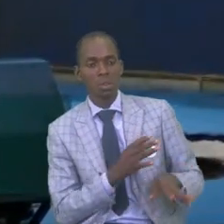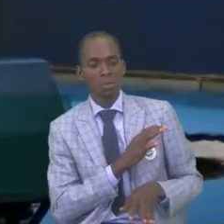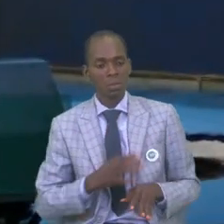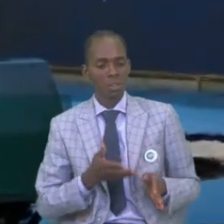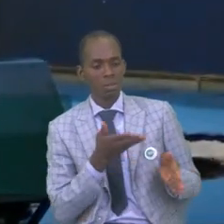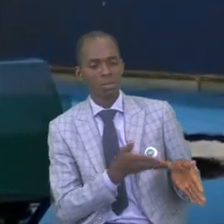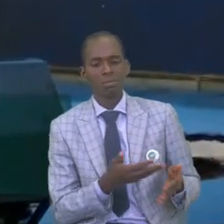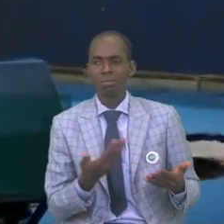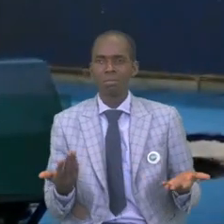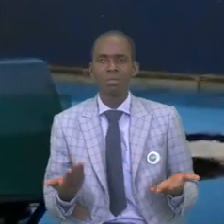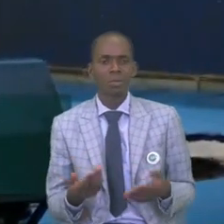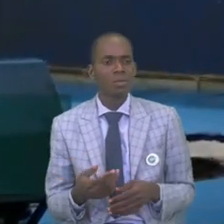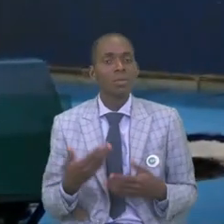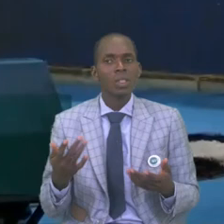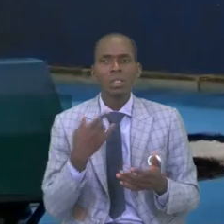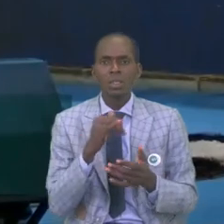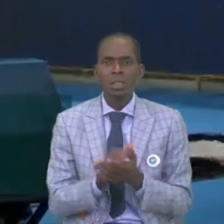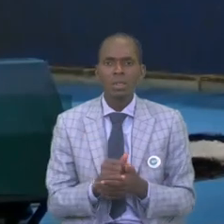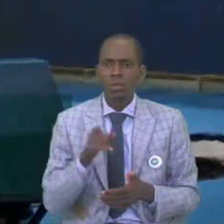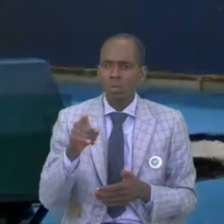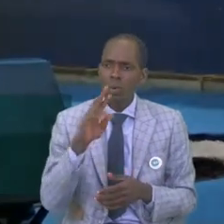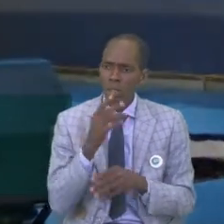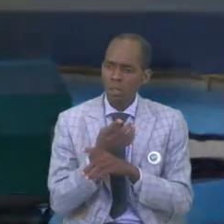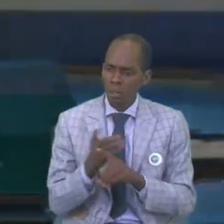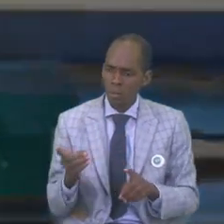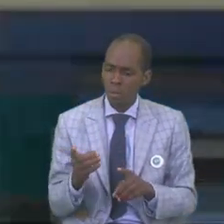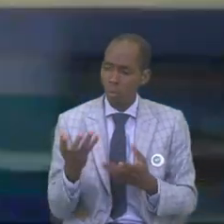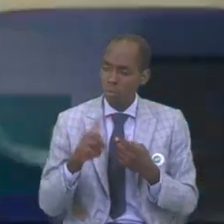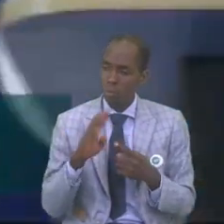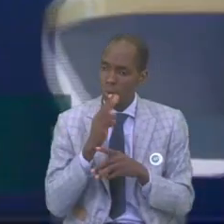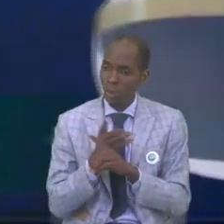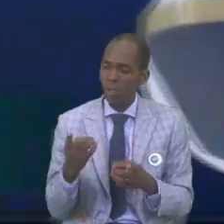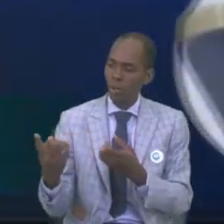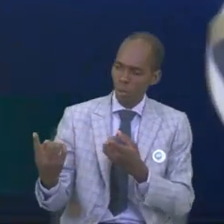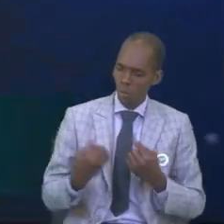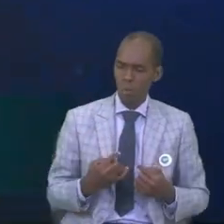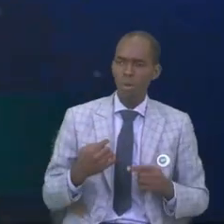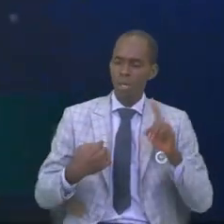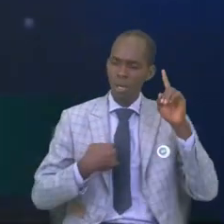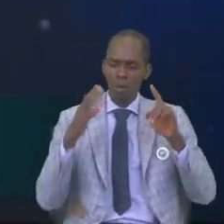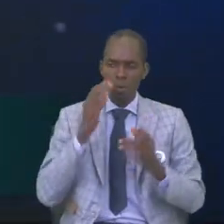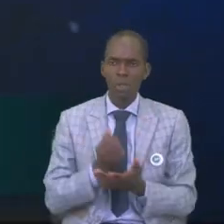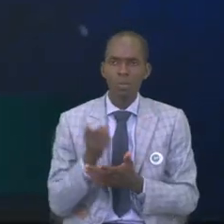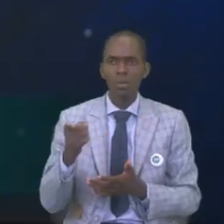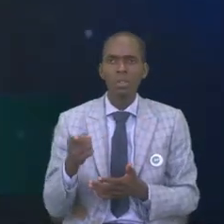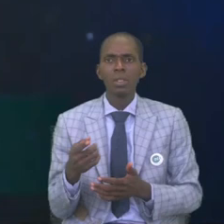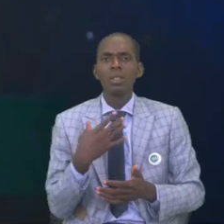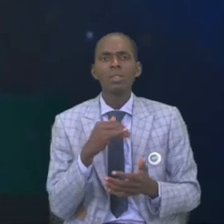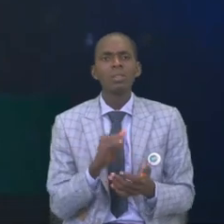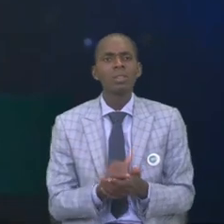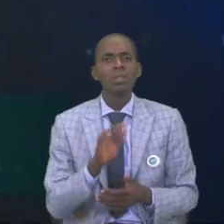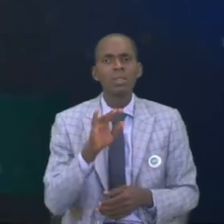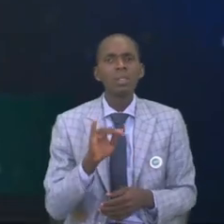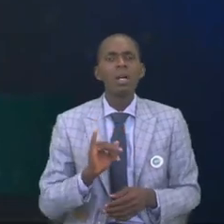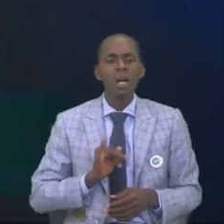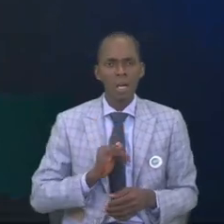your deliverer, come over here, I'll deliver you, we say, no, I know somebody that has a deliverance ministry.